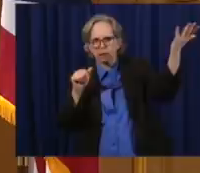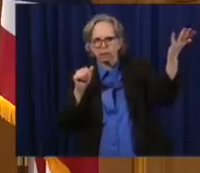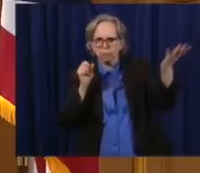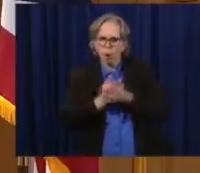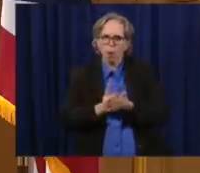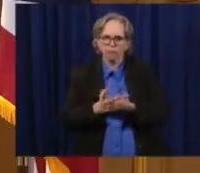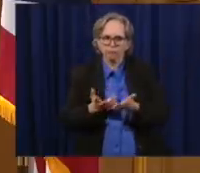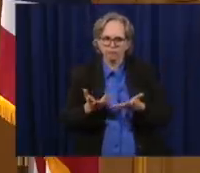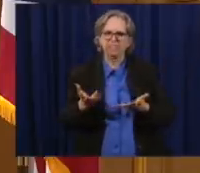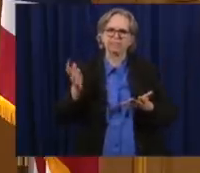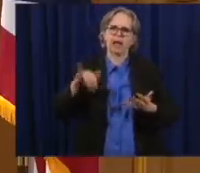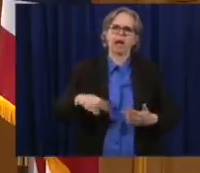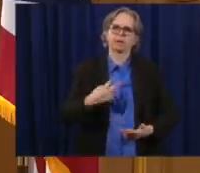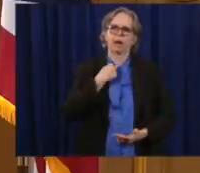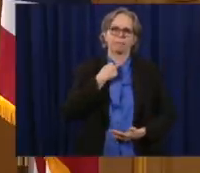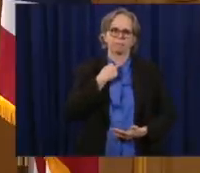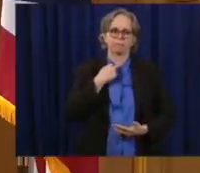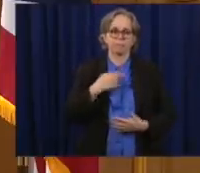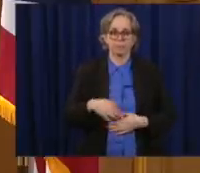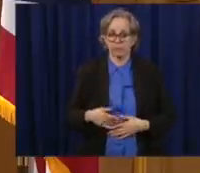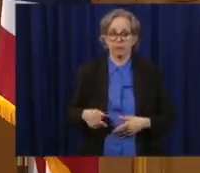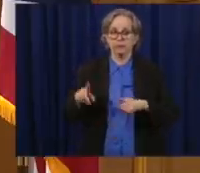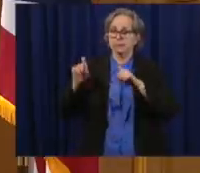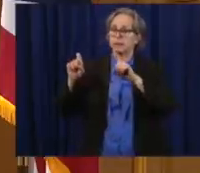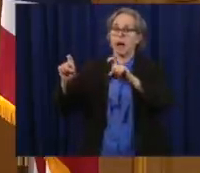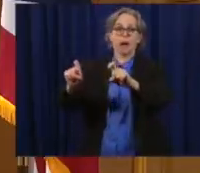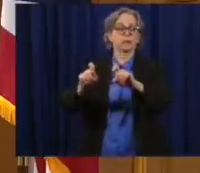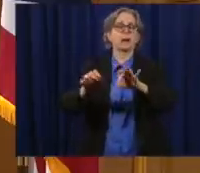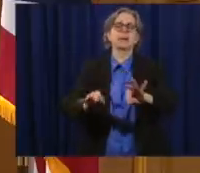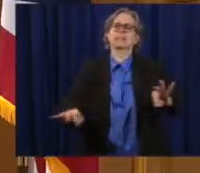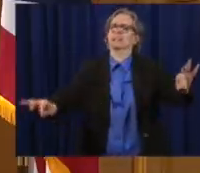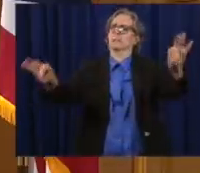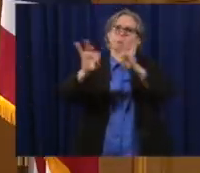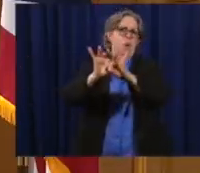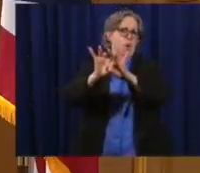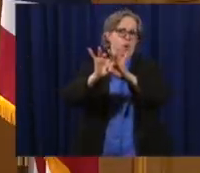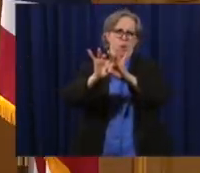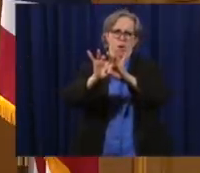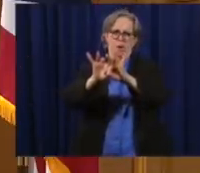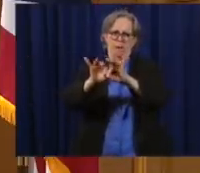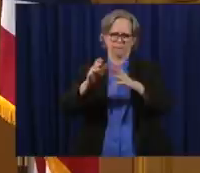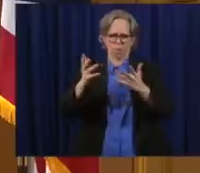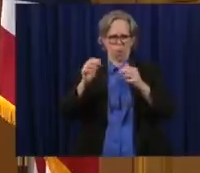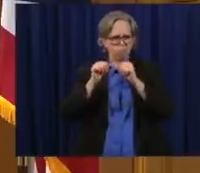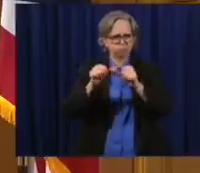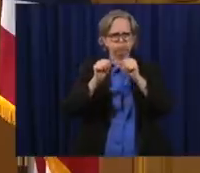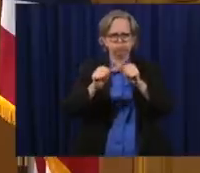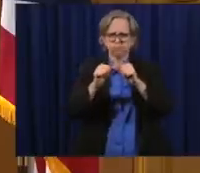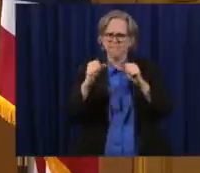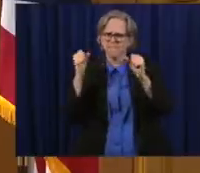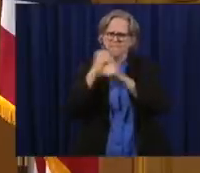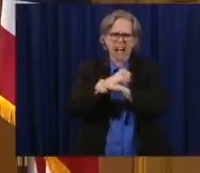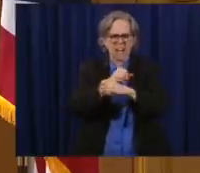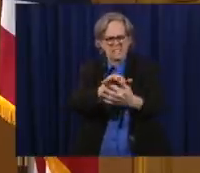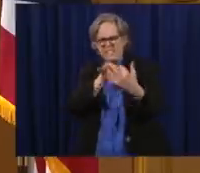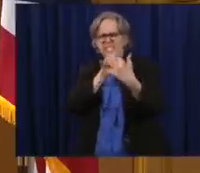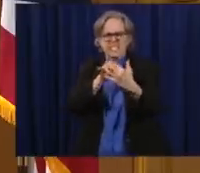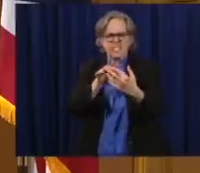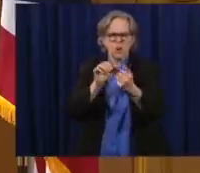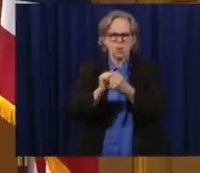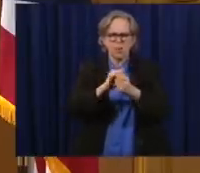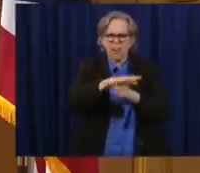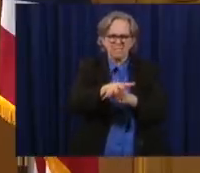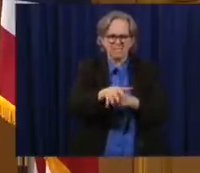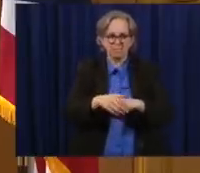the testing is vitally important, and we're going to continue to fight this battle every day. And I'm the optimist.